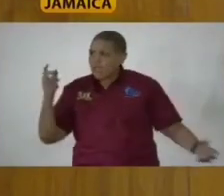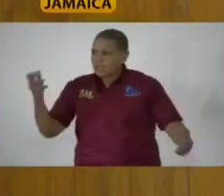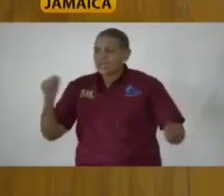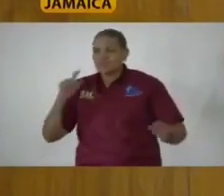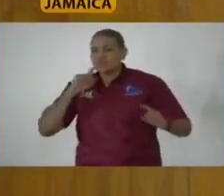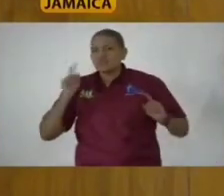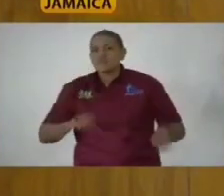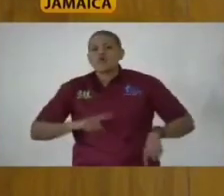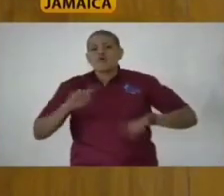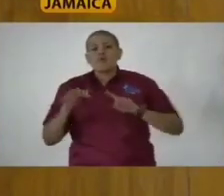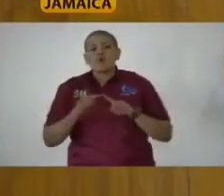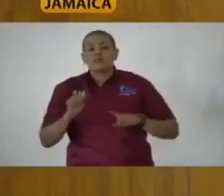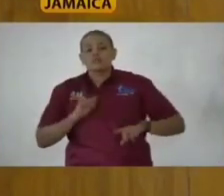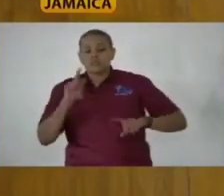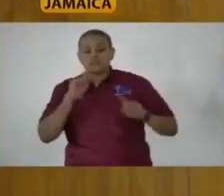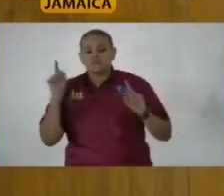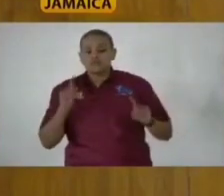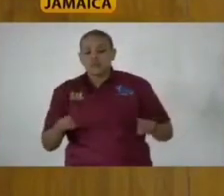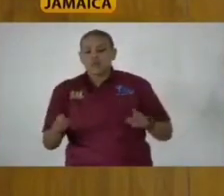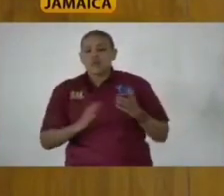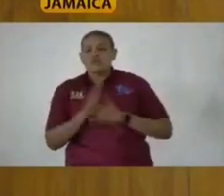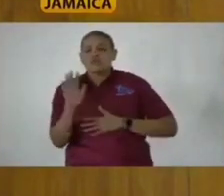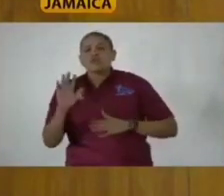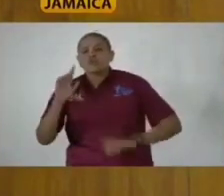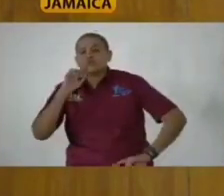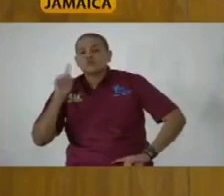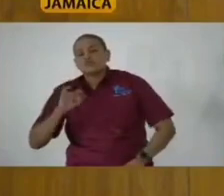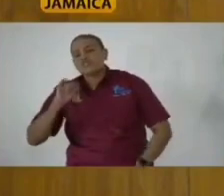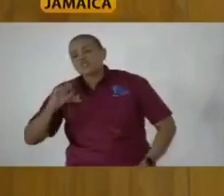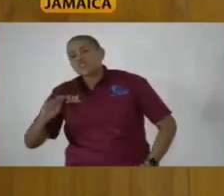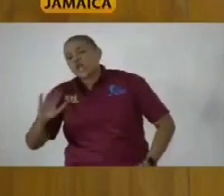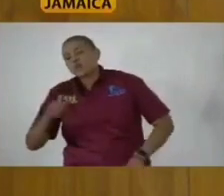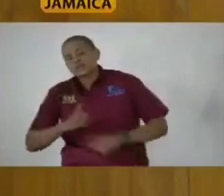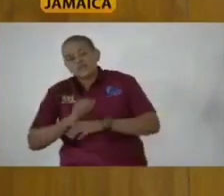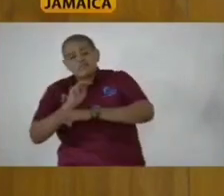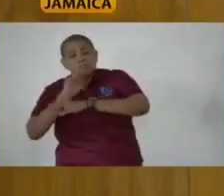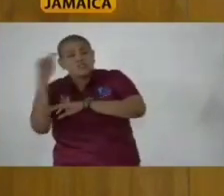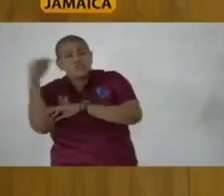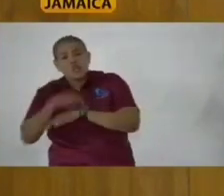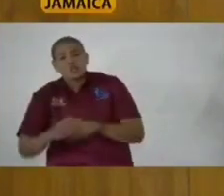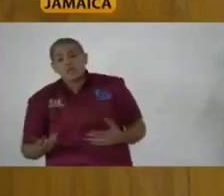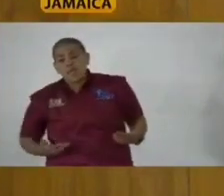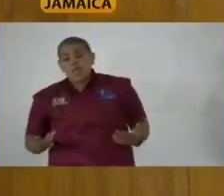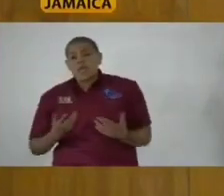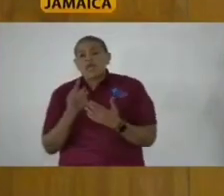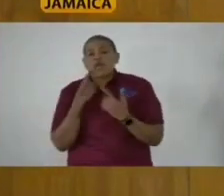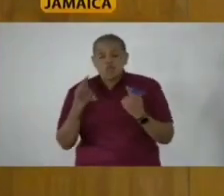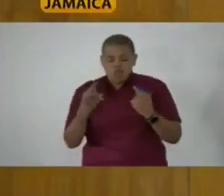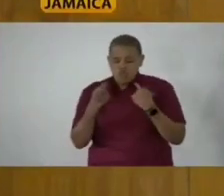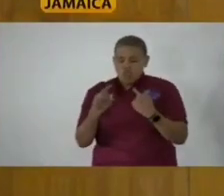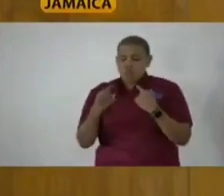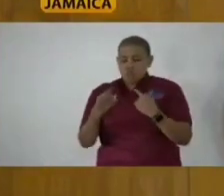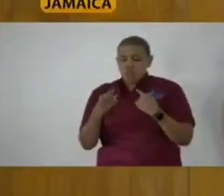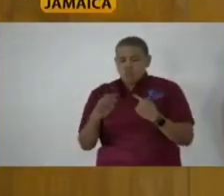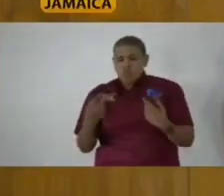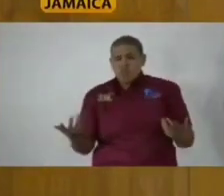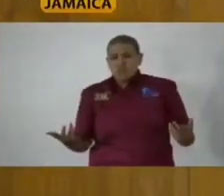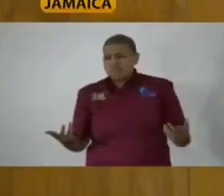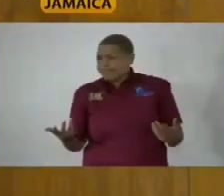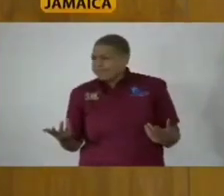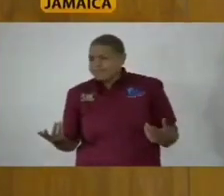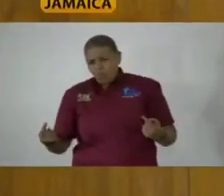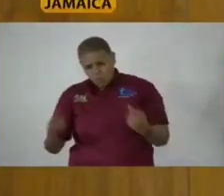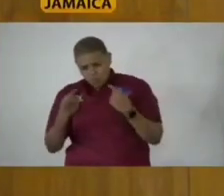When I replied to that response in January, the Minister came here and berated me in no uncertain